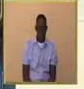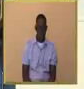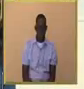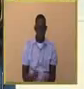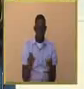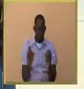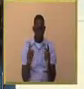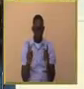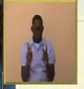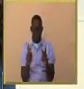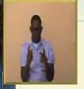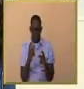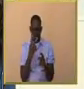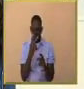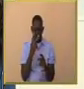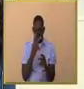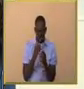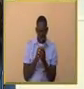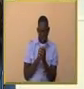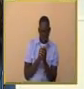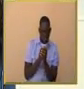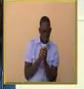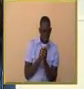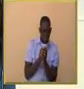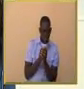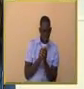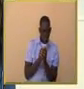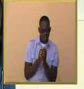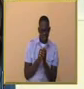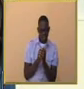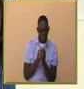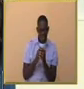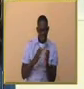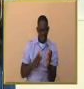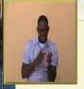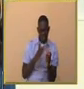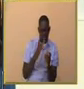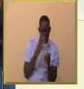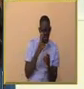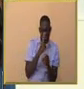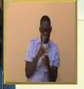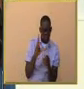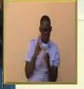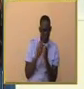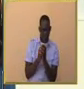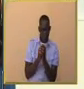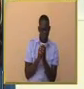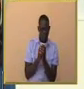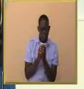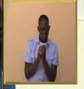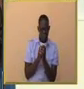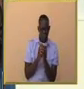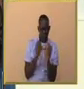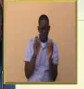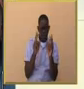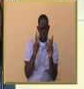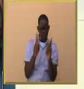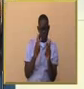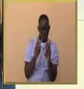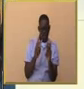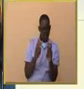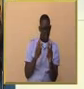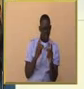Wow, looks like a busy beehive. And I wonder who are the people sitting on the podium. They look